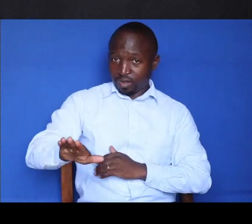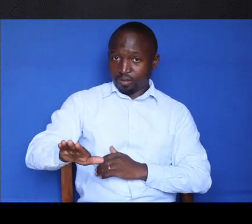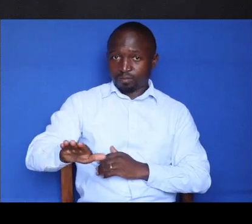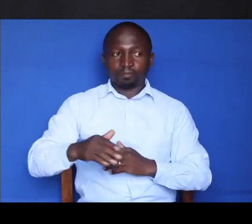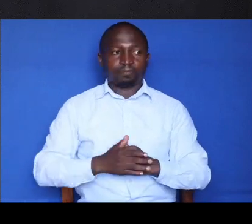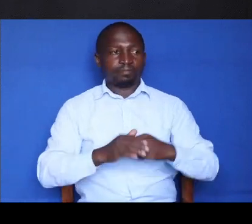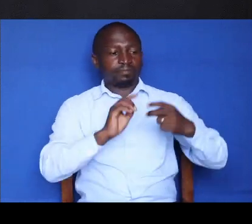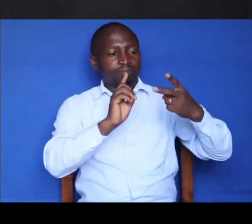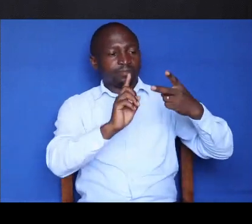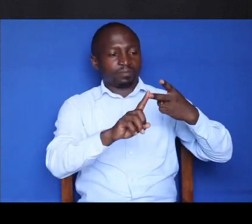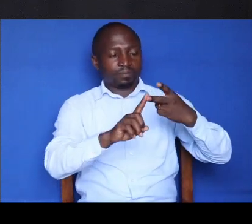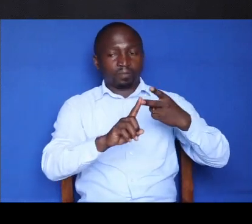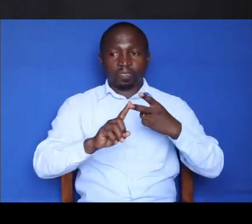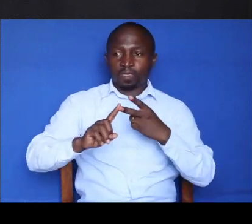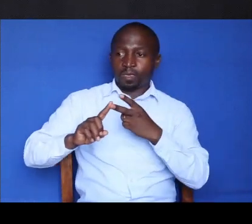2,